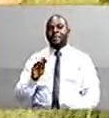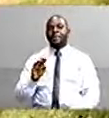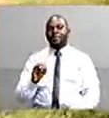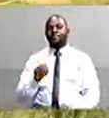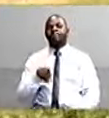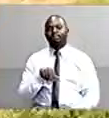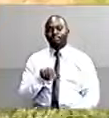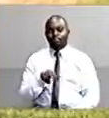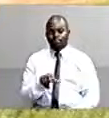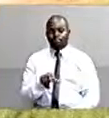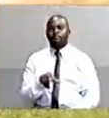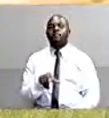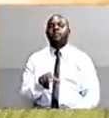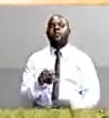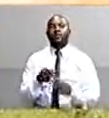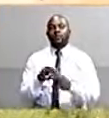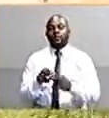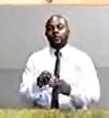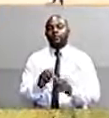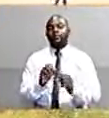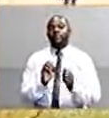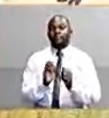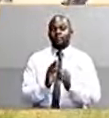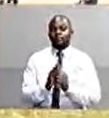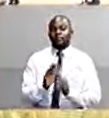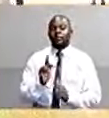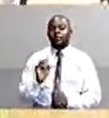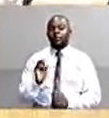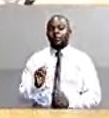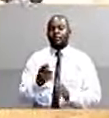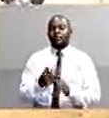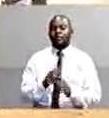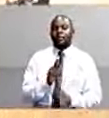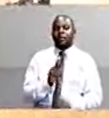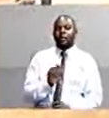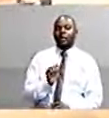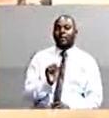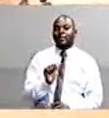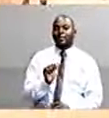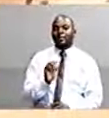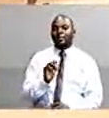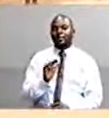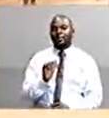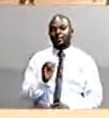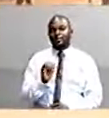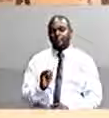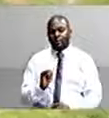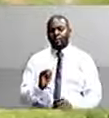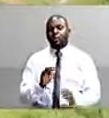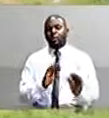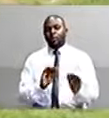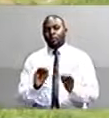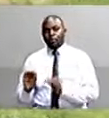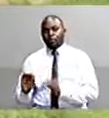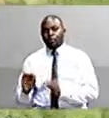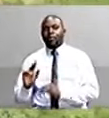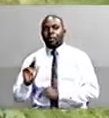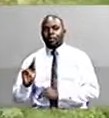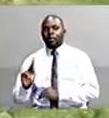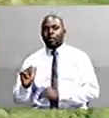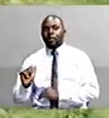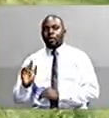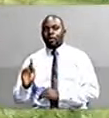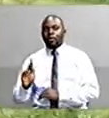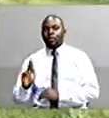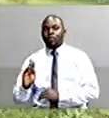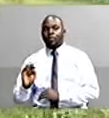were about to embark on the 14-kilometer journey from Kasambia camp in Kakumiro district to Birembo in Chivale